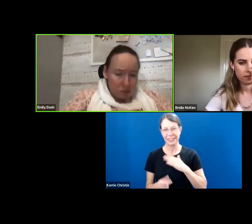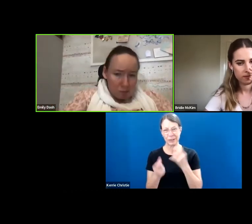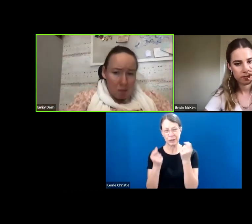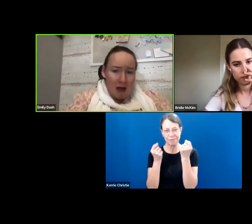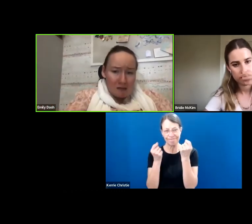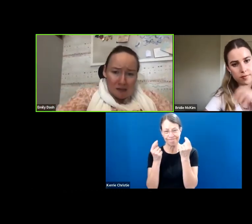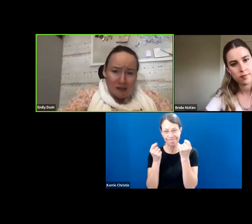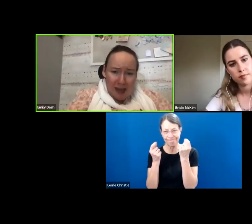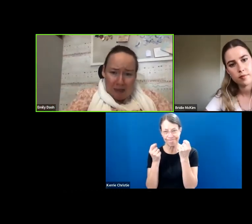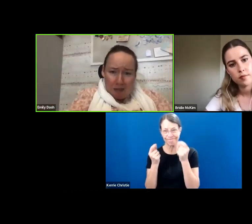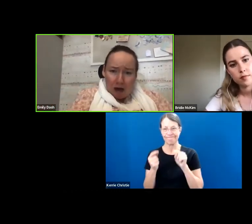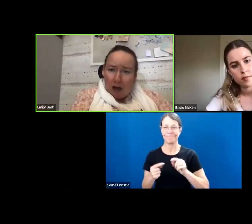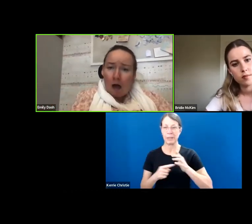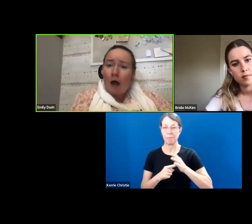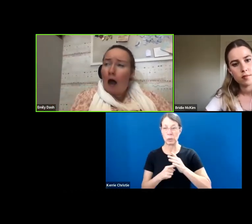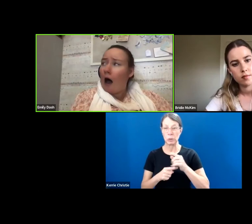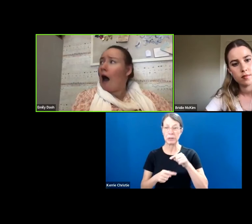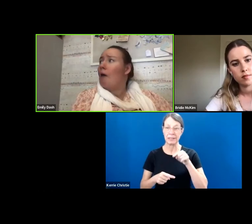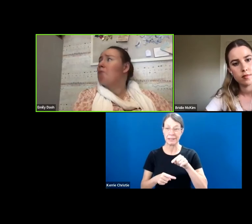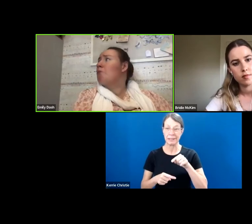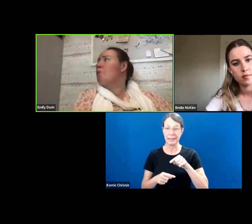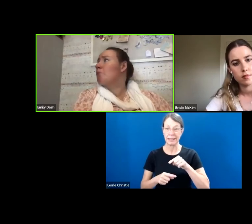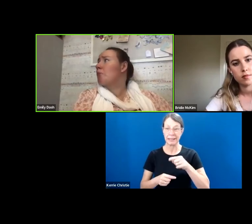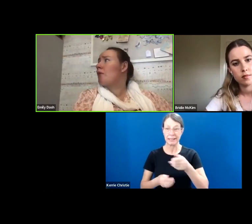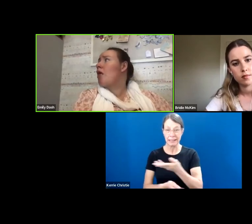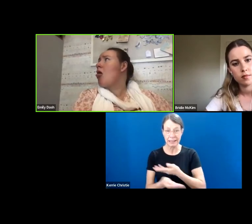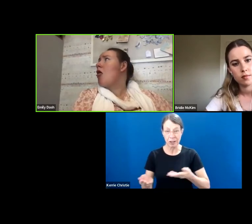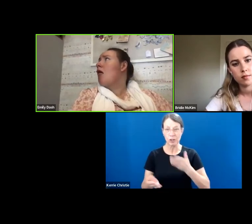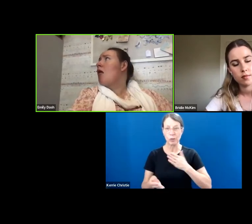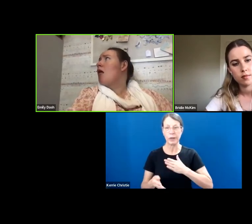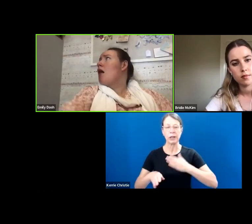need to work together